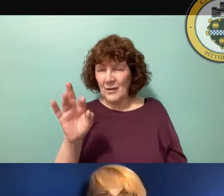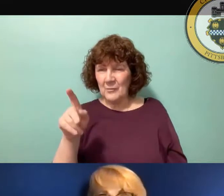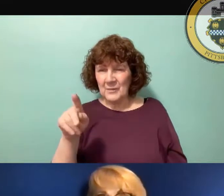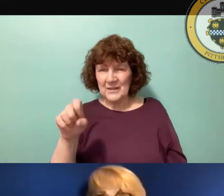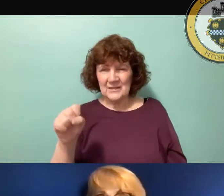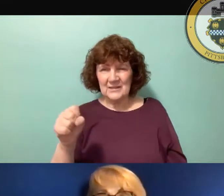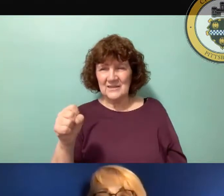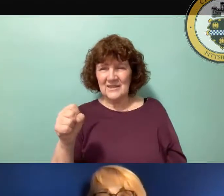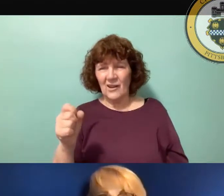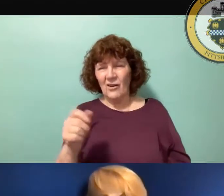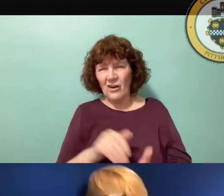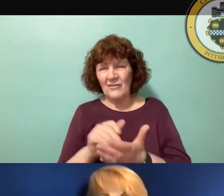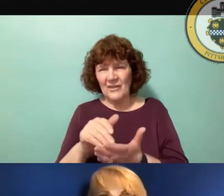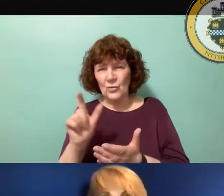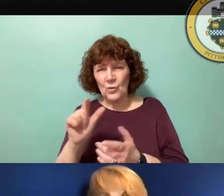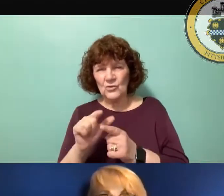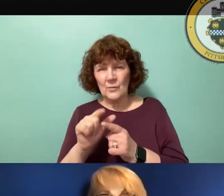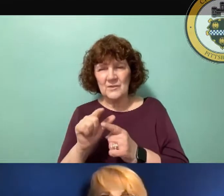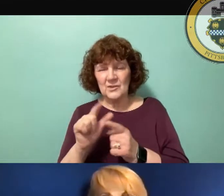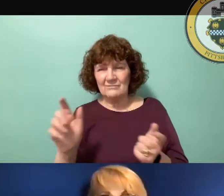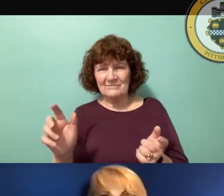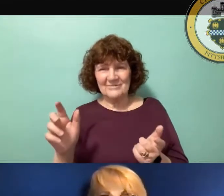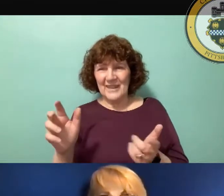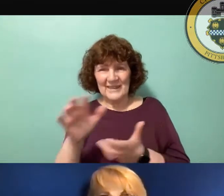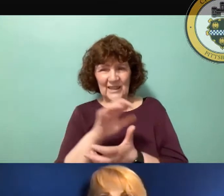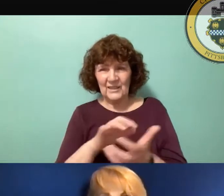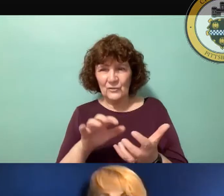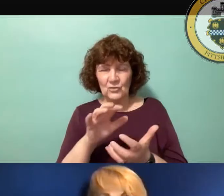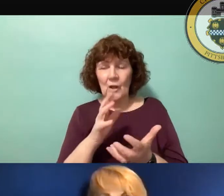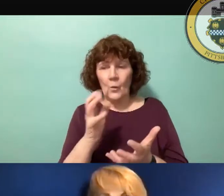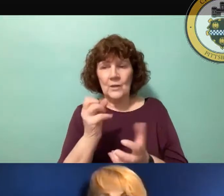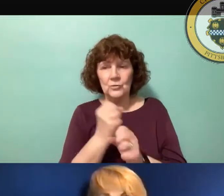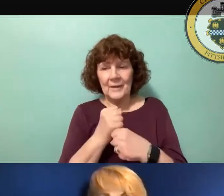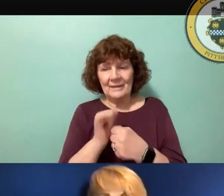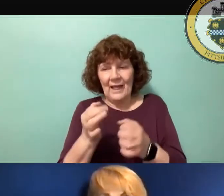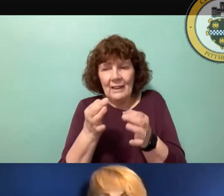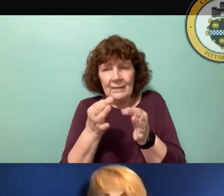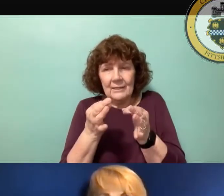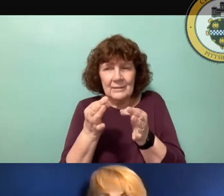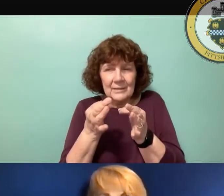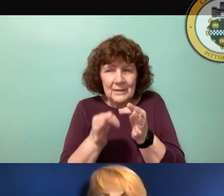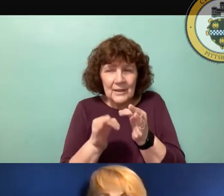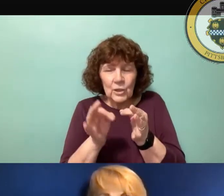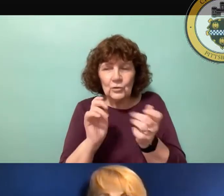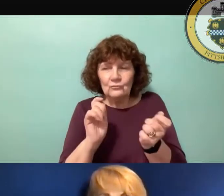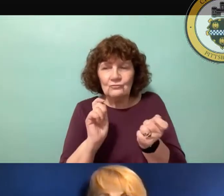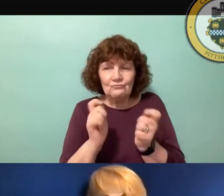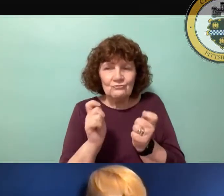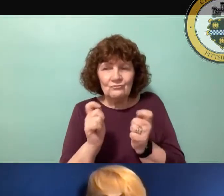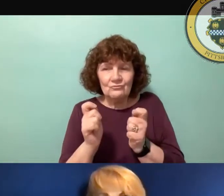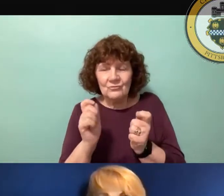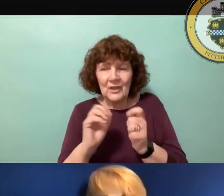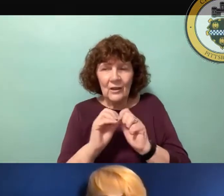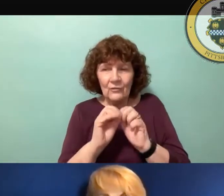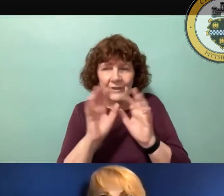confused. So I just wanted to make that little correction there and clarification. And